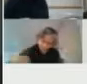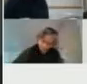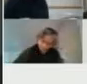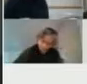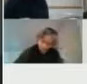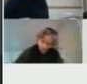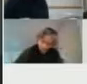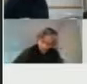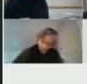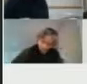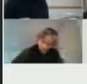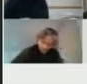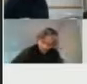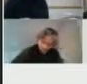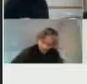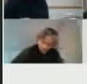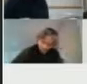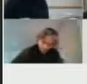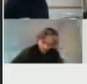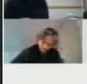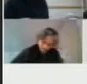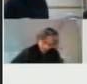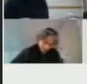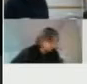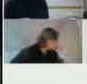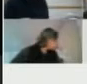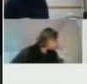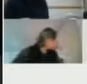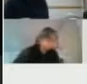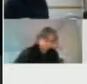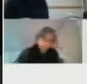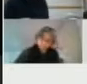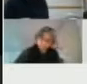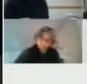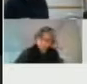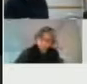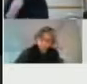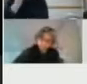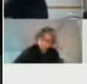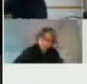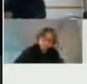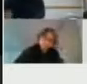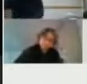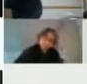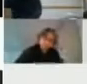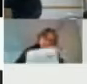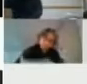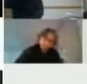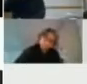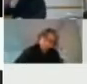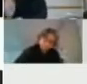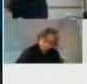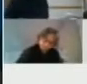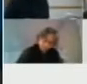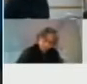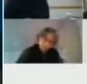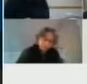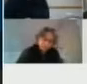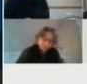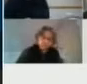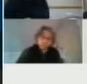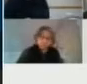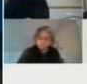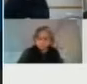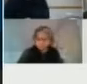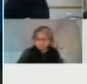held an abutters meeting on January 14, where the applicant addressed most of the concerns of the abutters, and we also received 12 letters